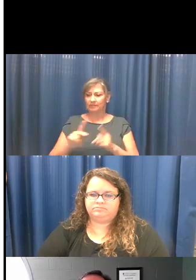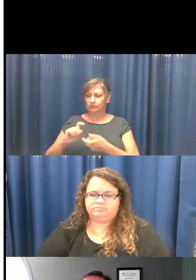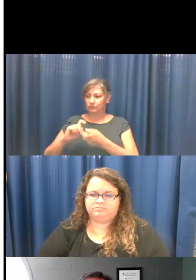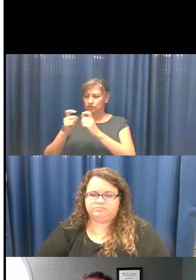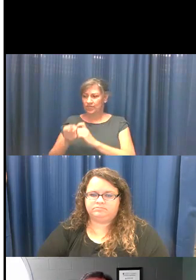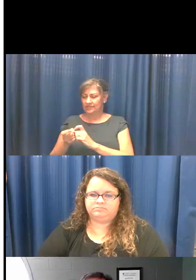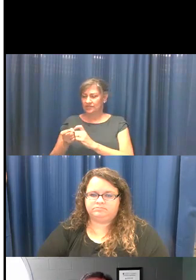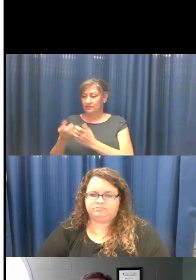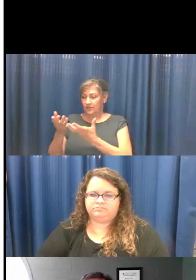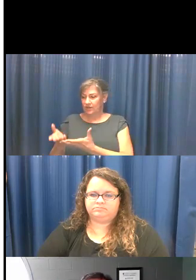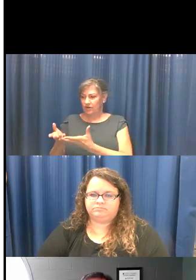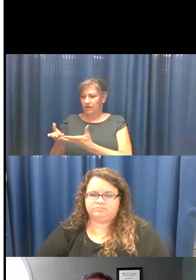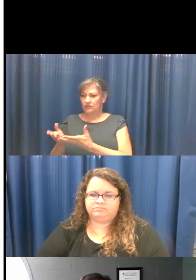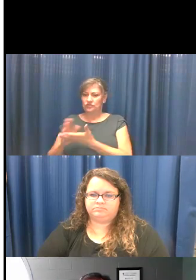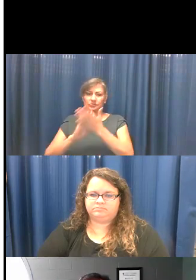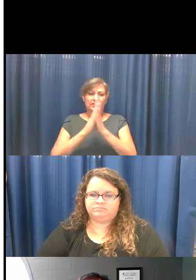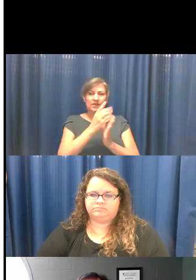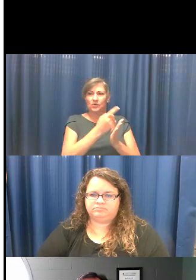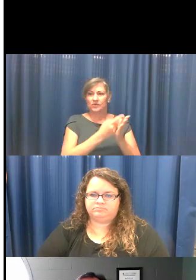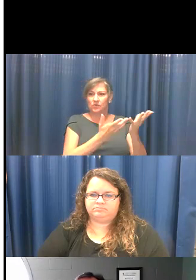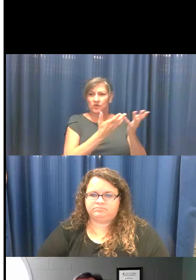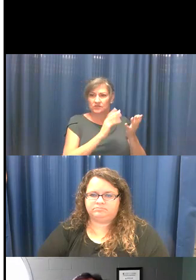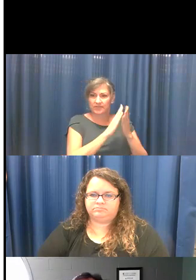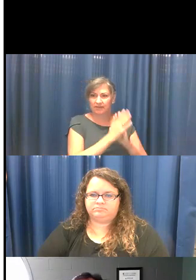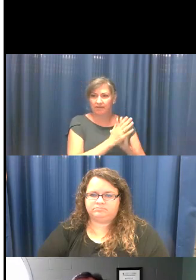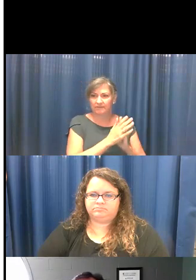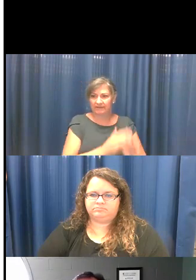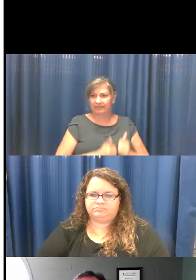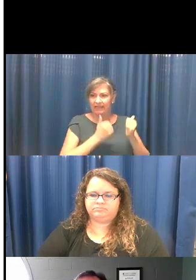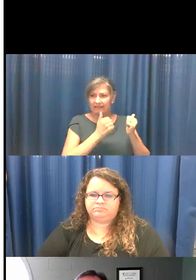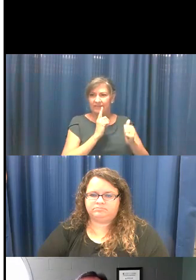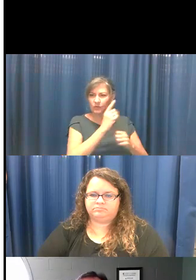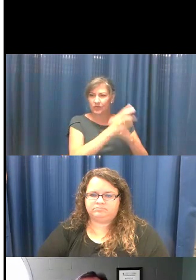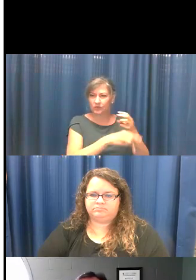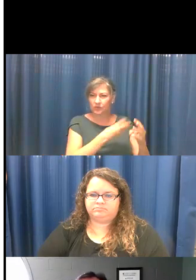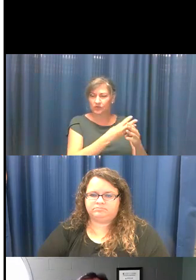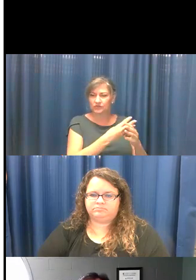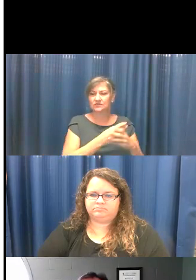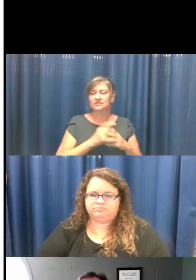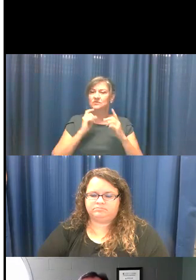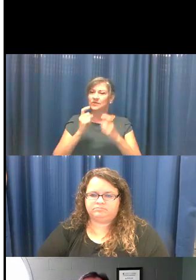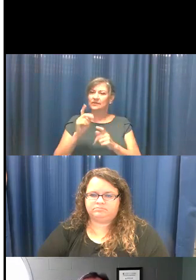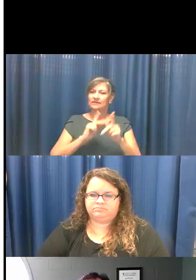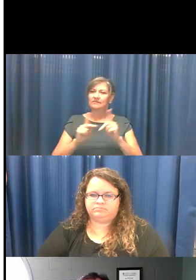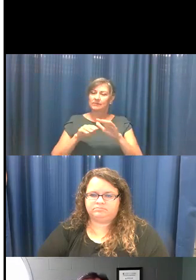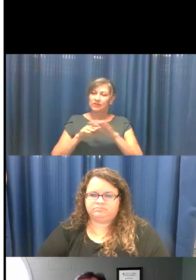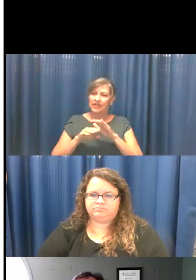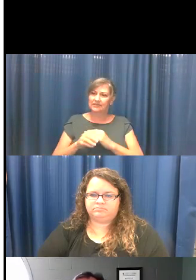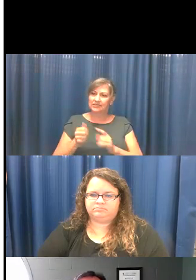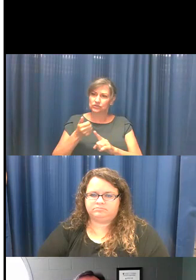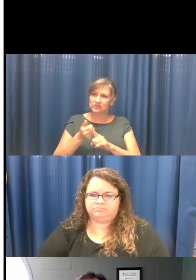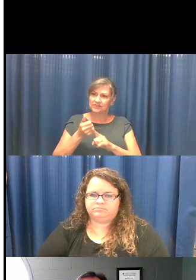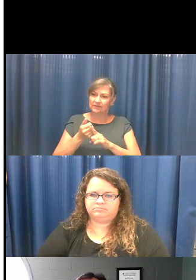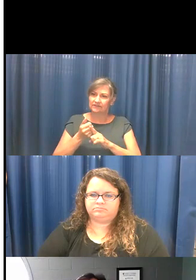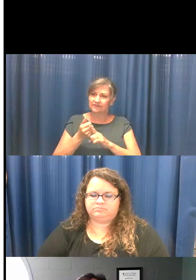where they are to where they want to be in life and in the world. And we give people access to self-sufficiency